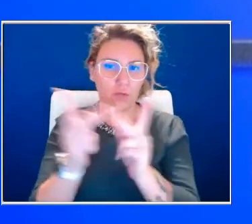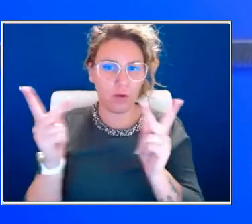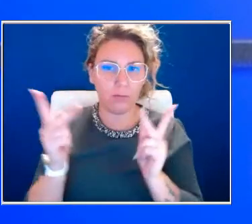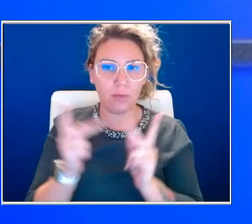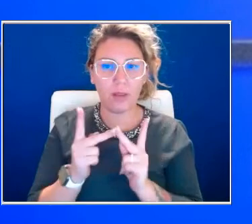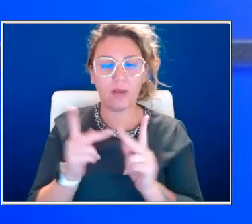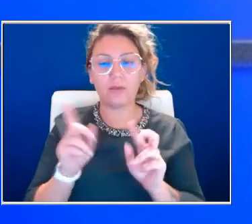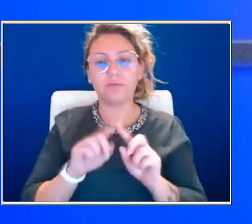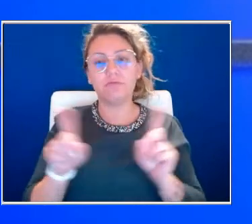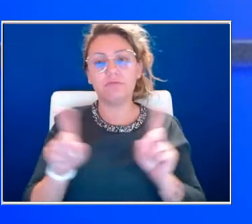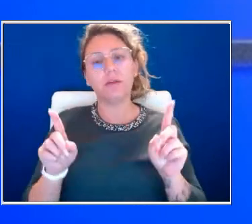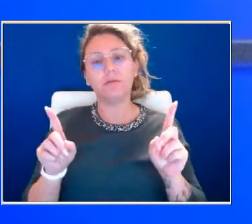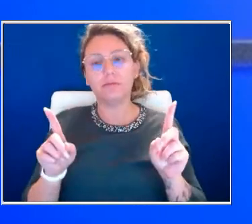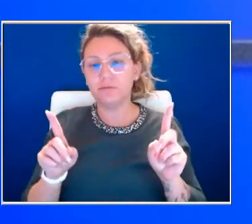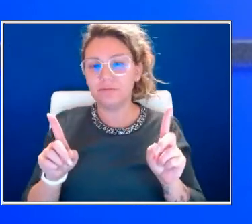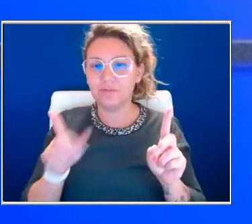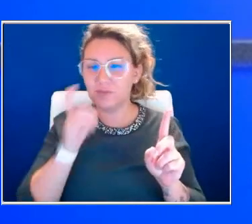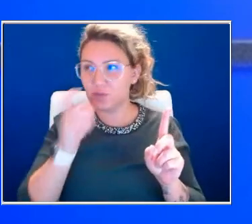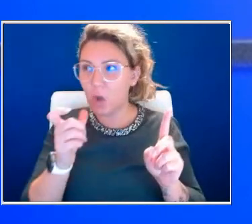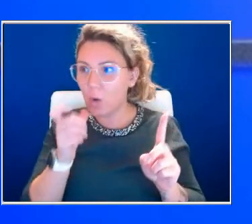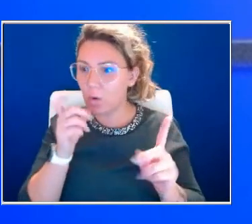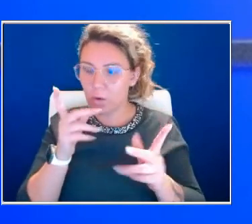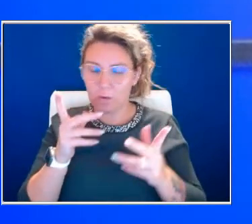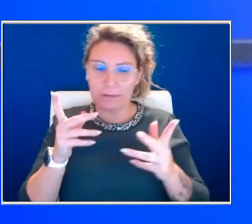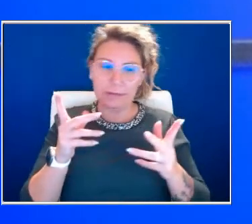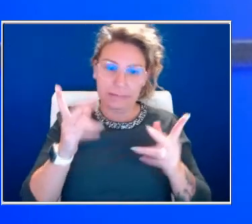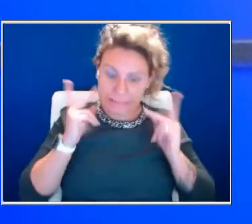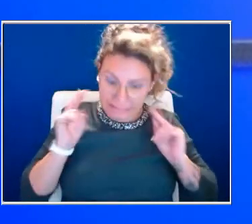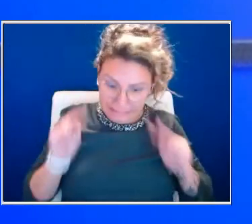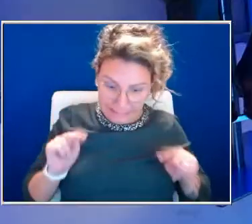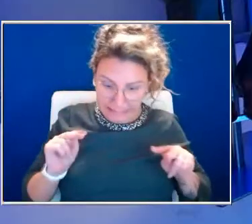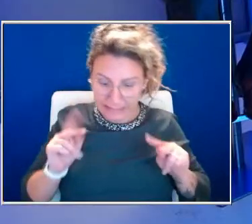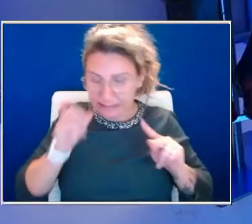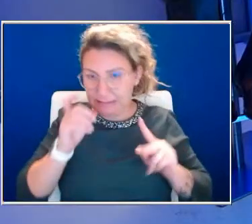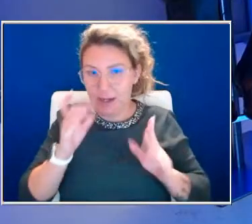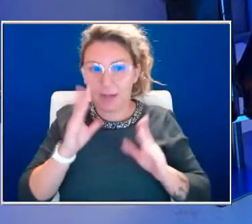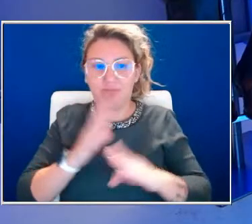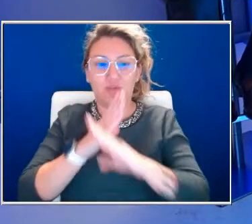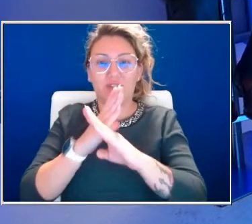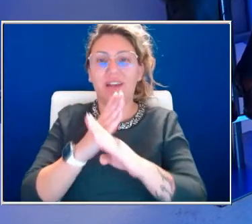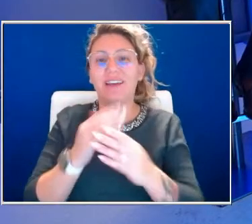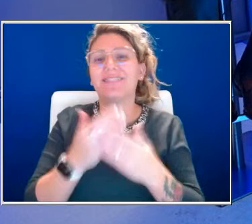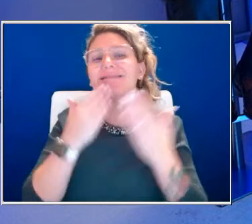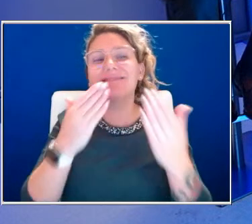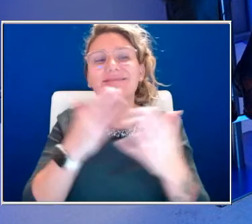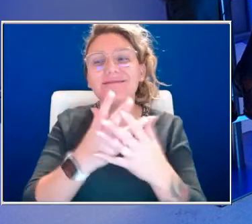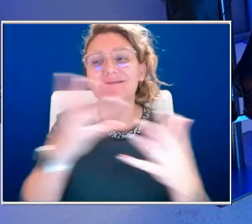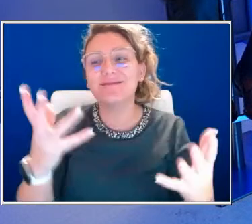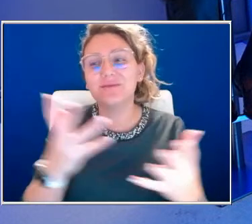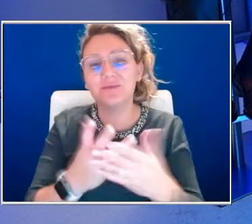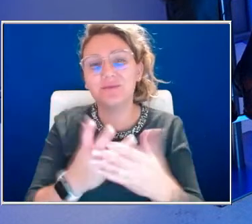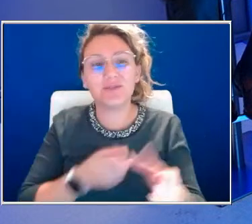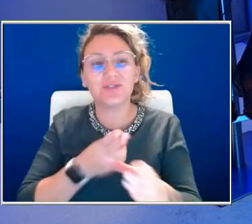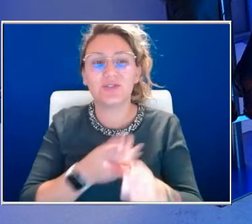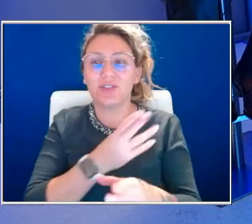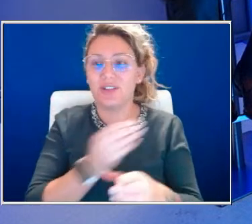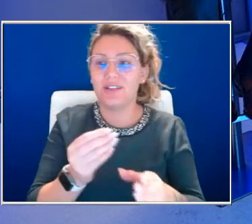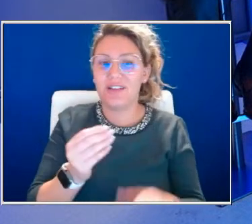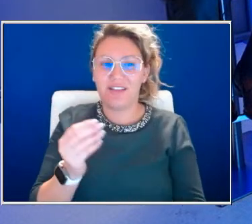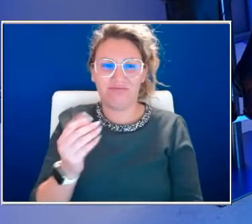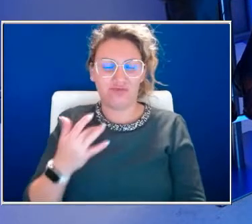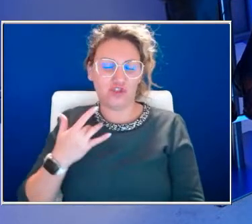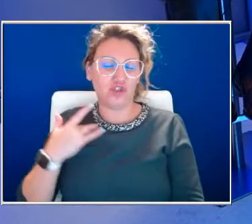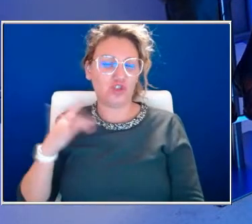don't keep them and not get them protected. Thank you so much for being with us. And definitely the sharpest dressed guest we've ever